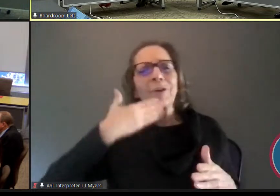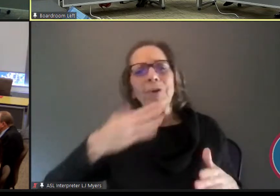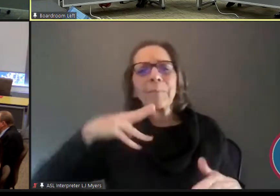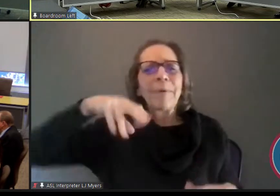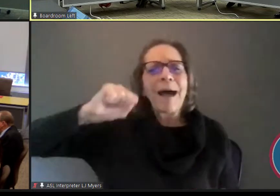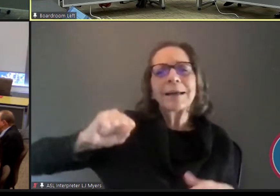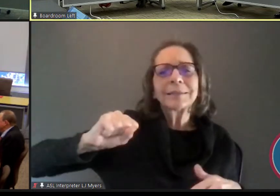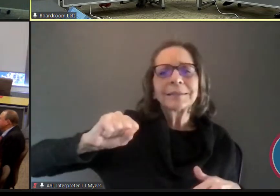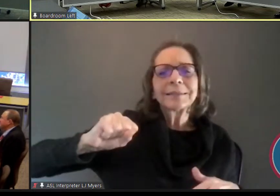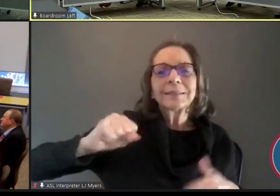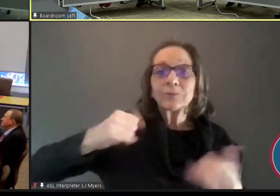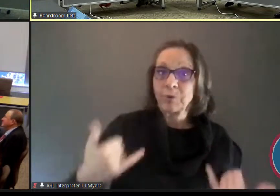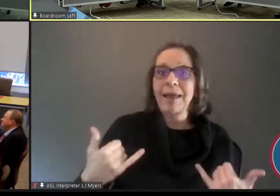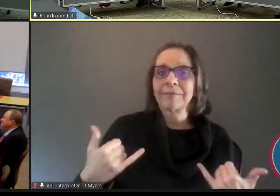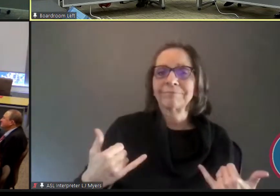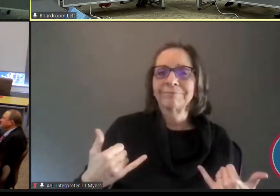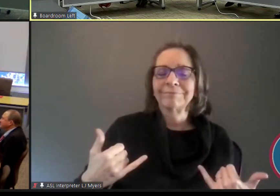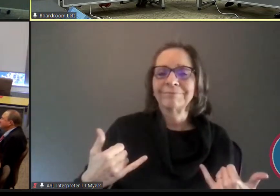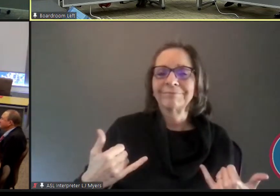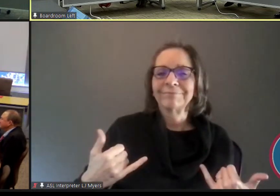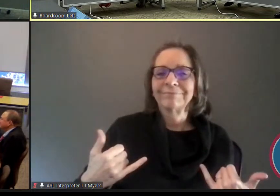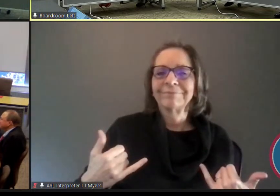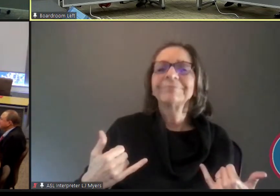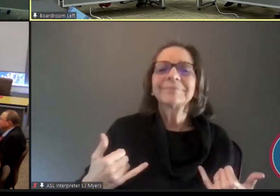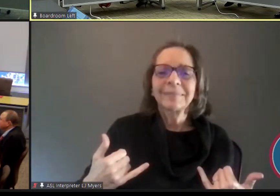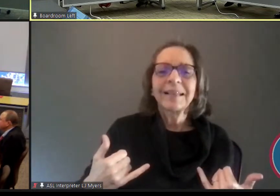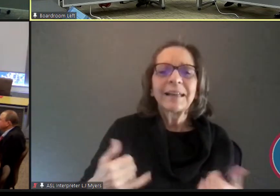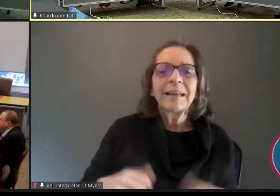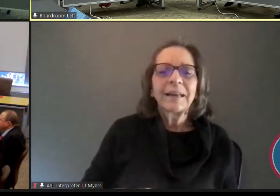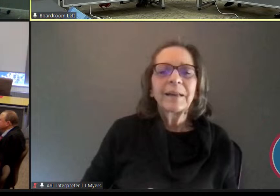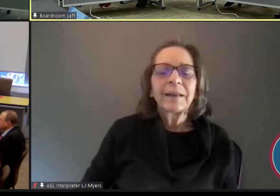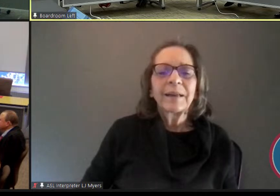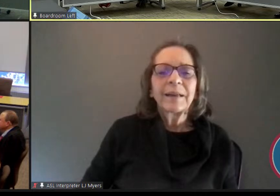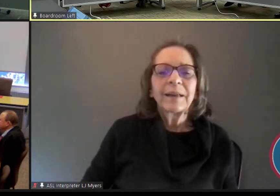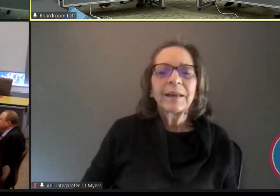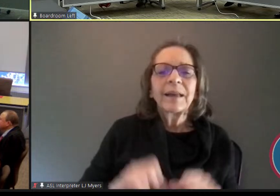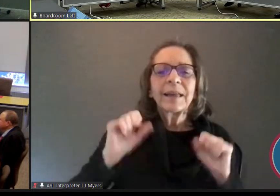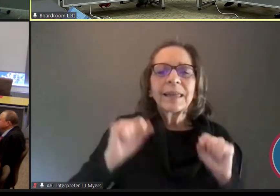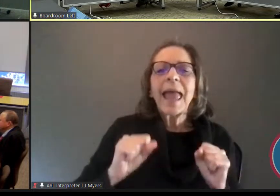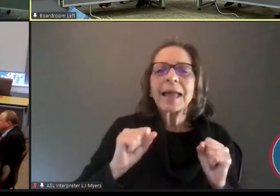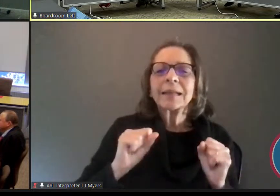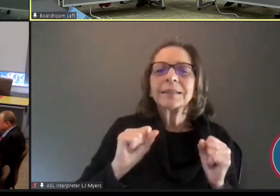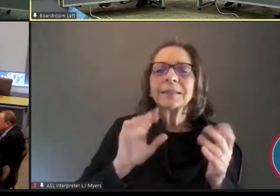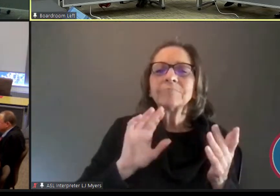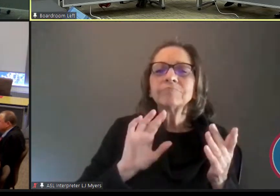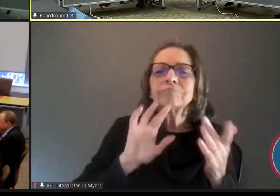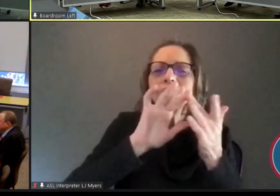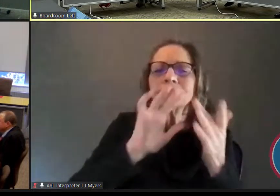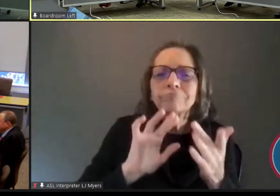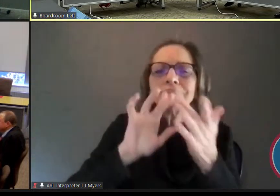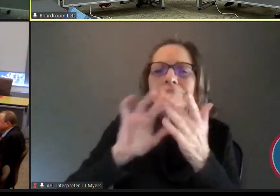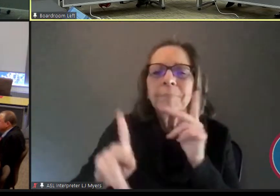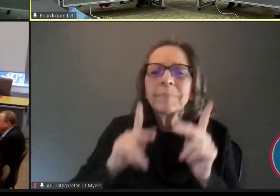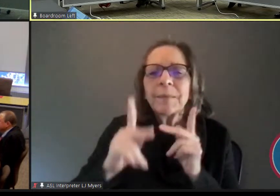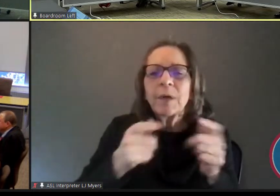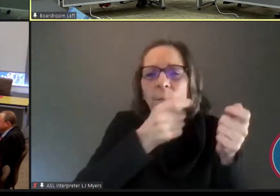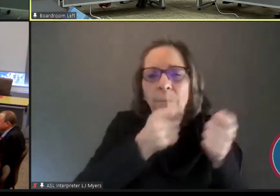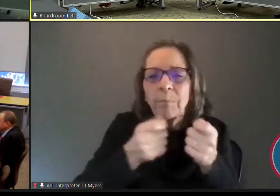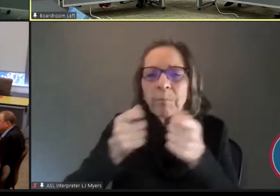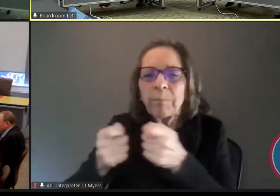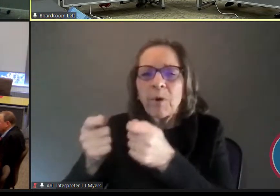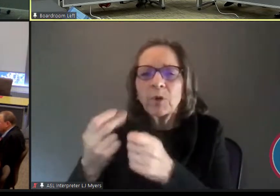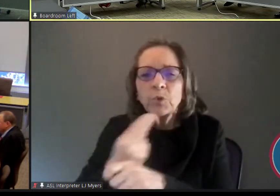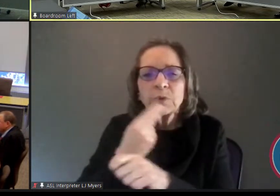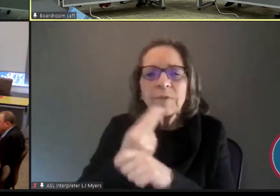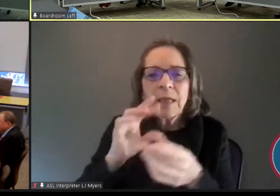like maybe like those multiple touch points, you kind of pull something more useful out